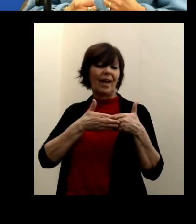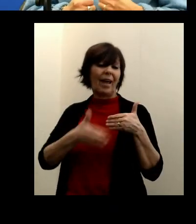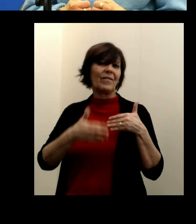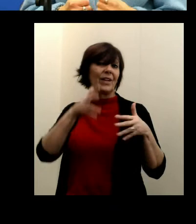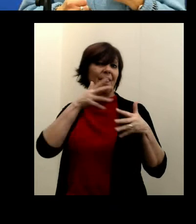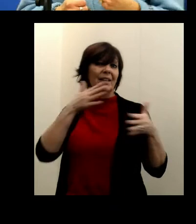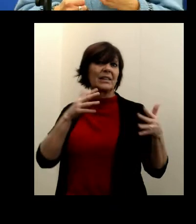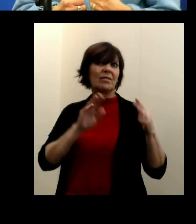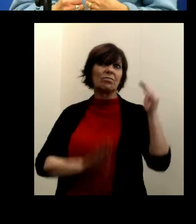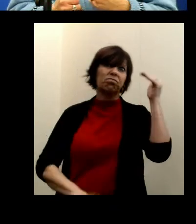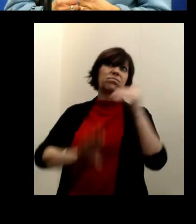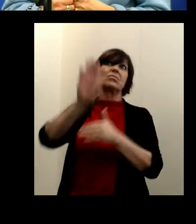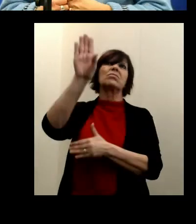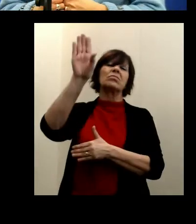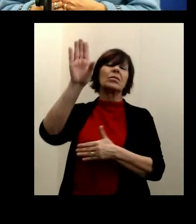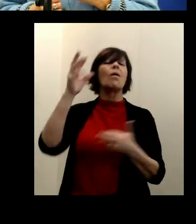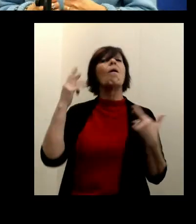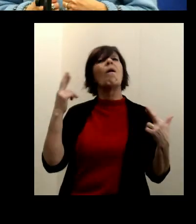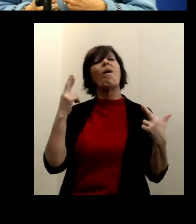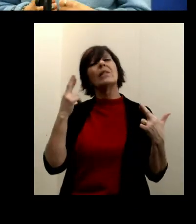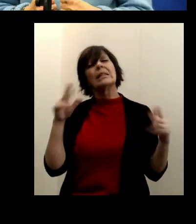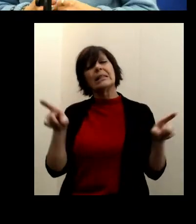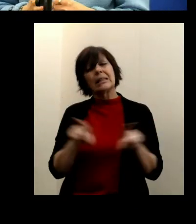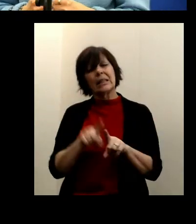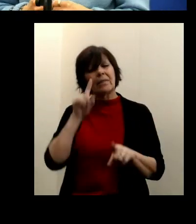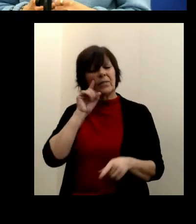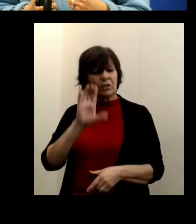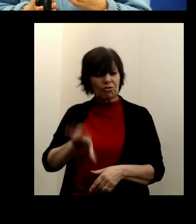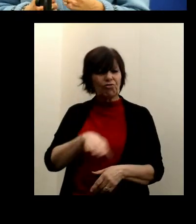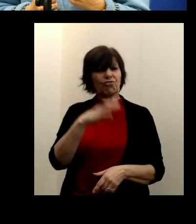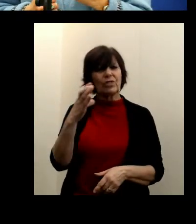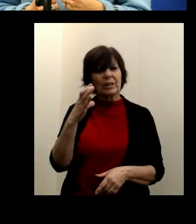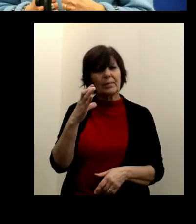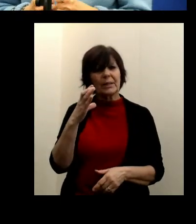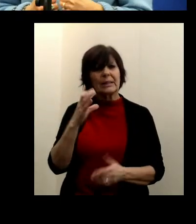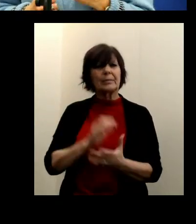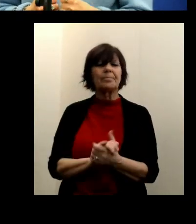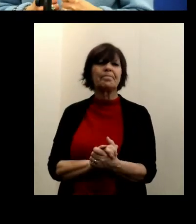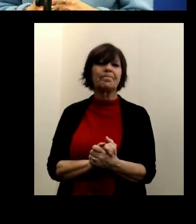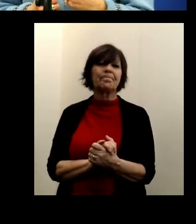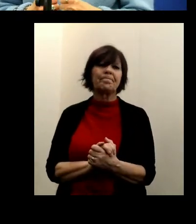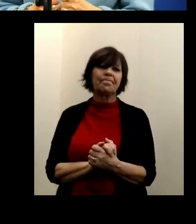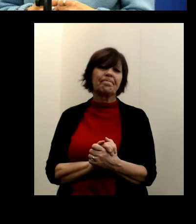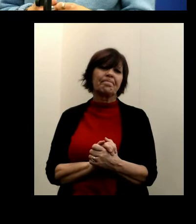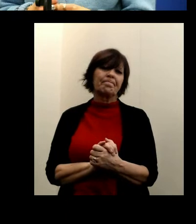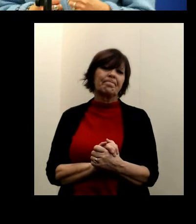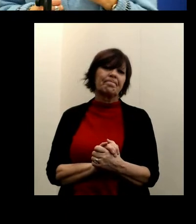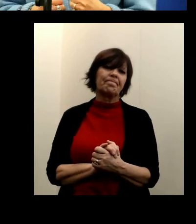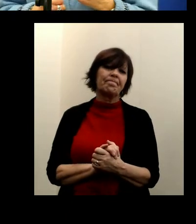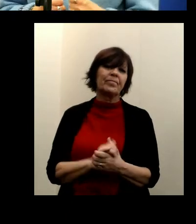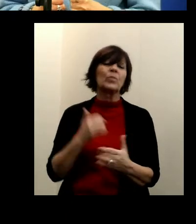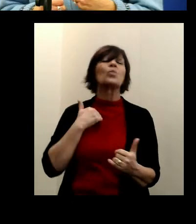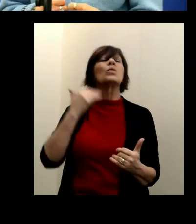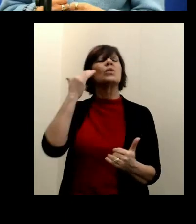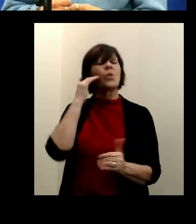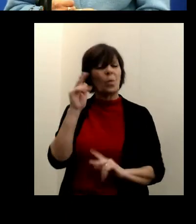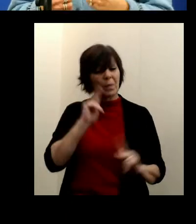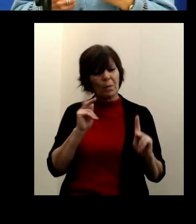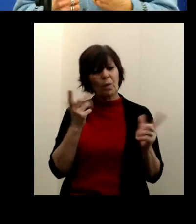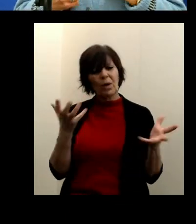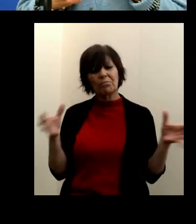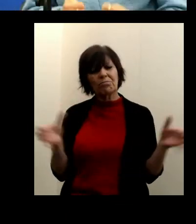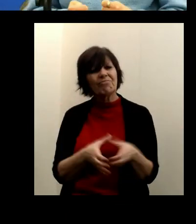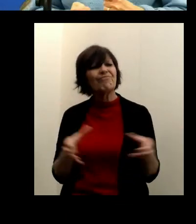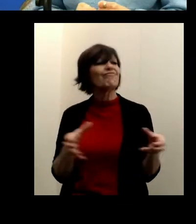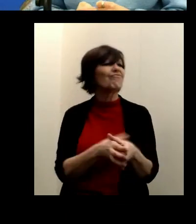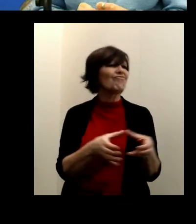and hopefully we'll be able to avoid any type of bulge after the holidays with Christmas and New Year. We know people want to get together, so we